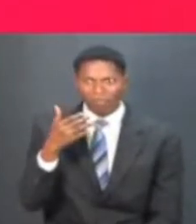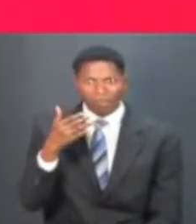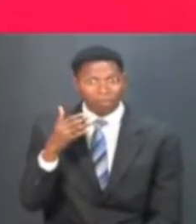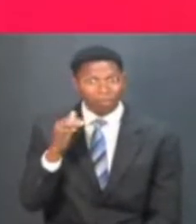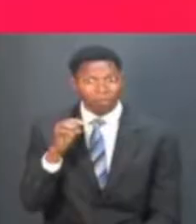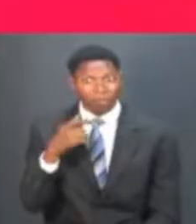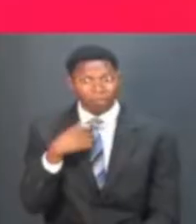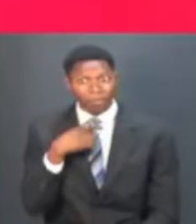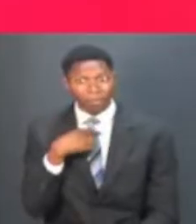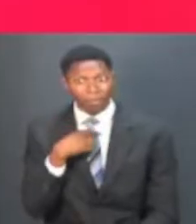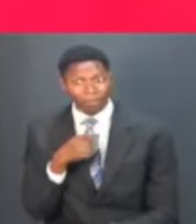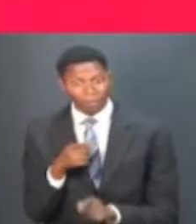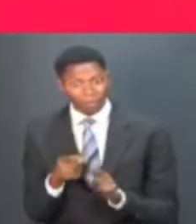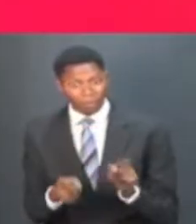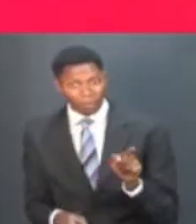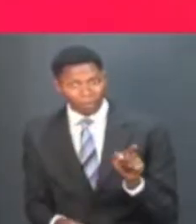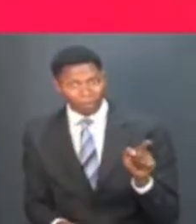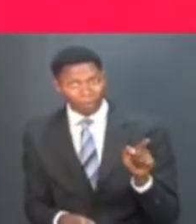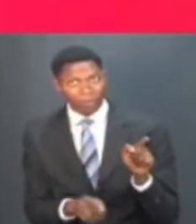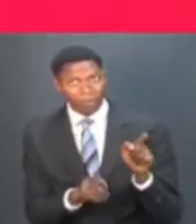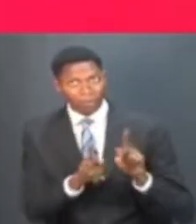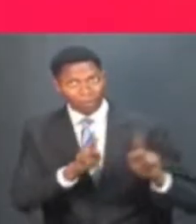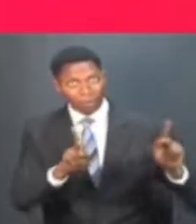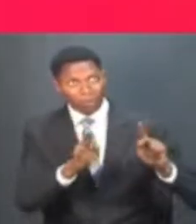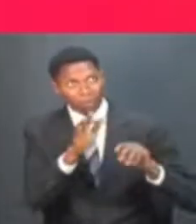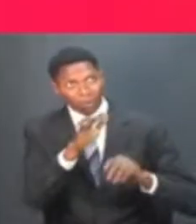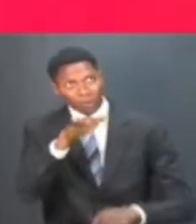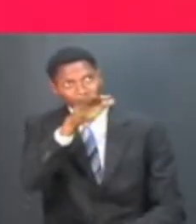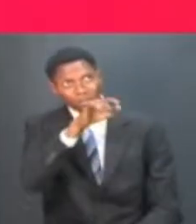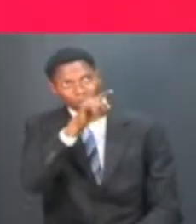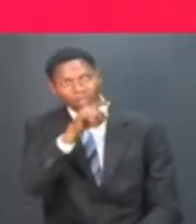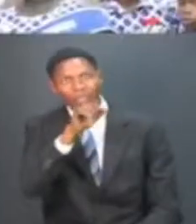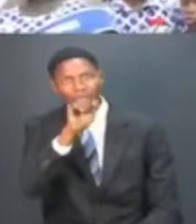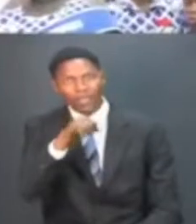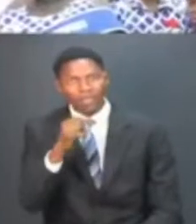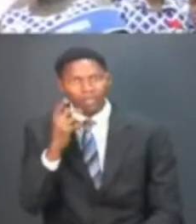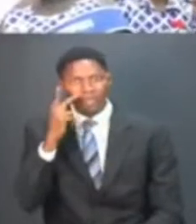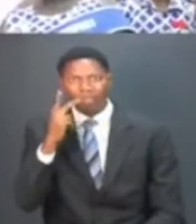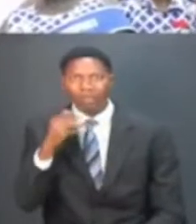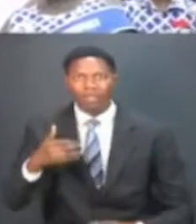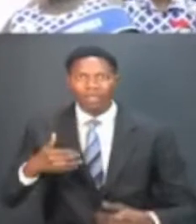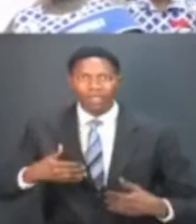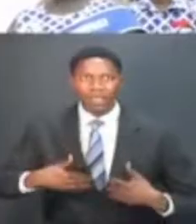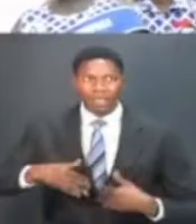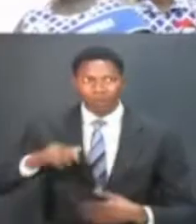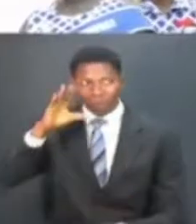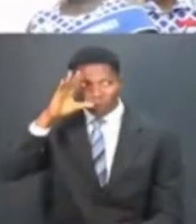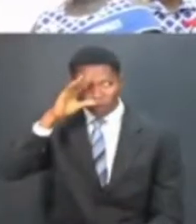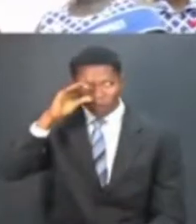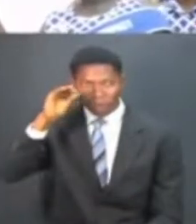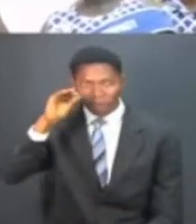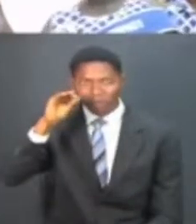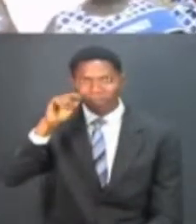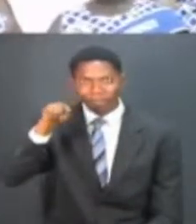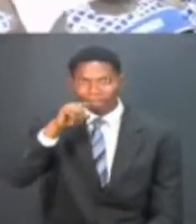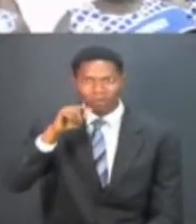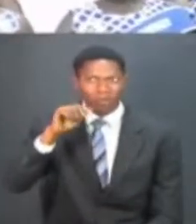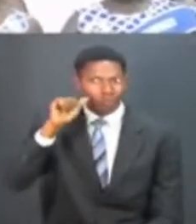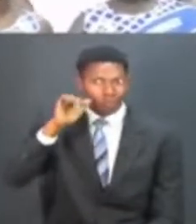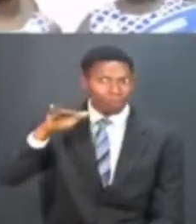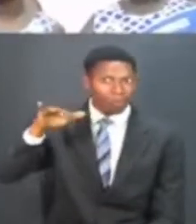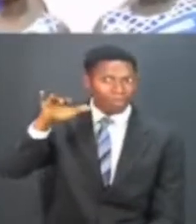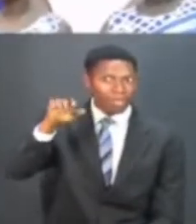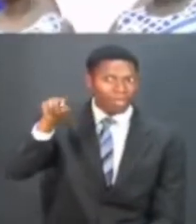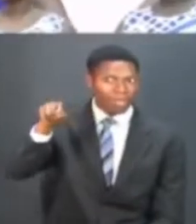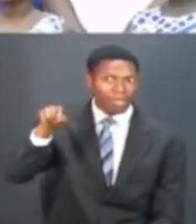left at the public gallery, you can see the young men and women there, led by